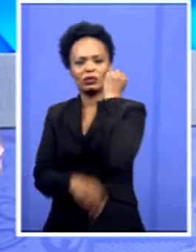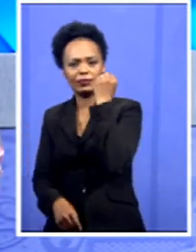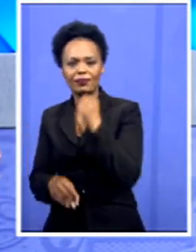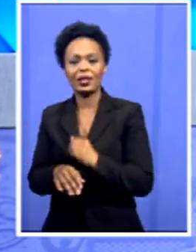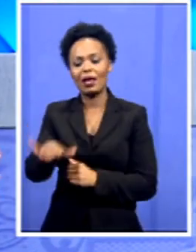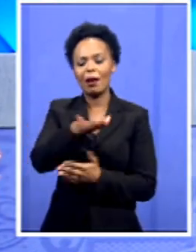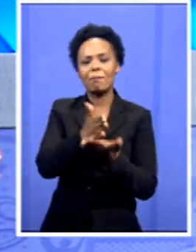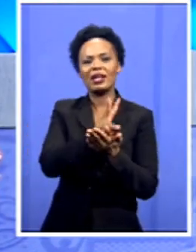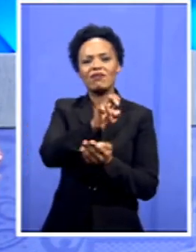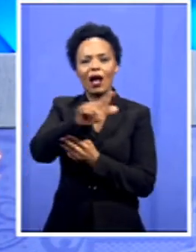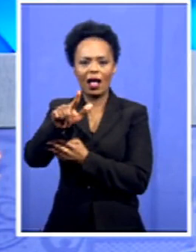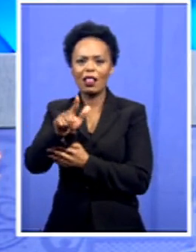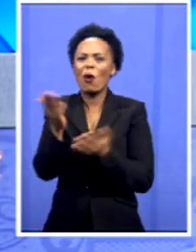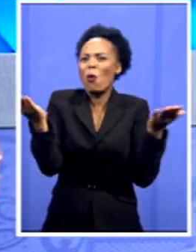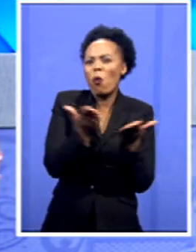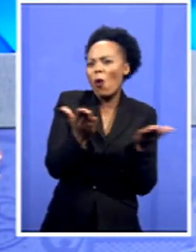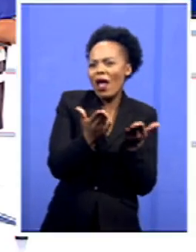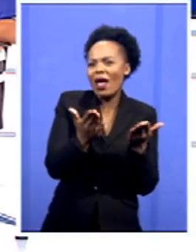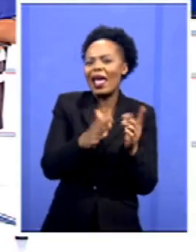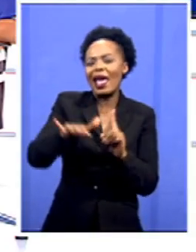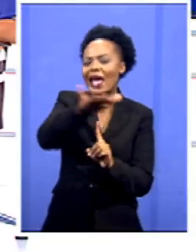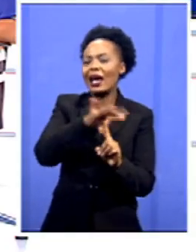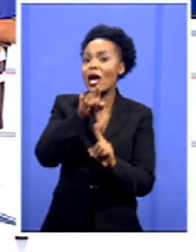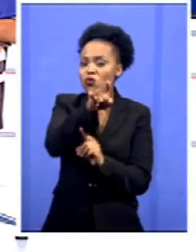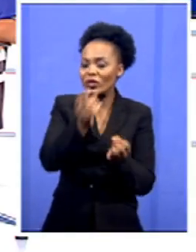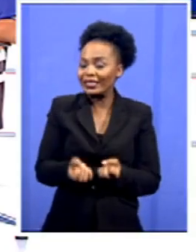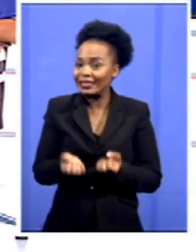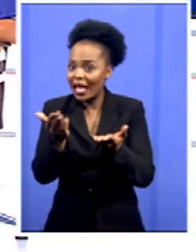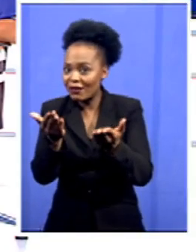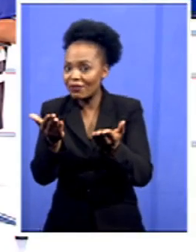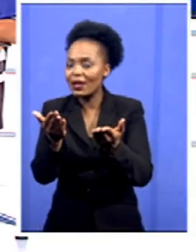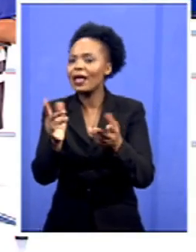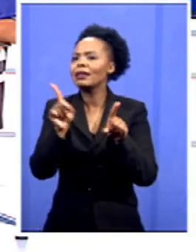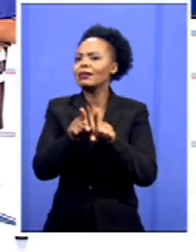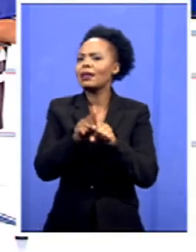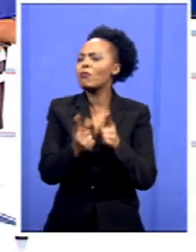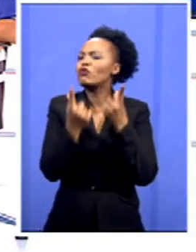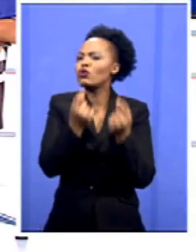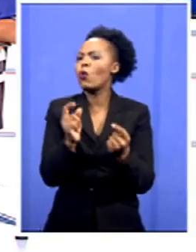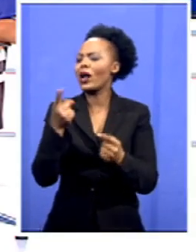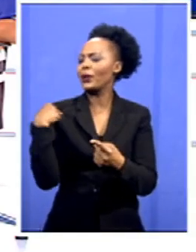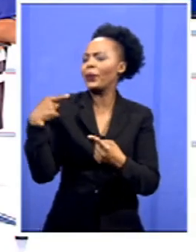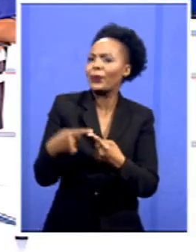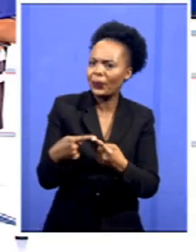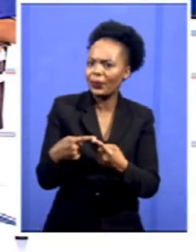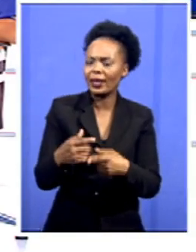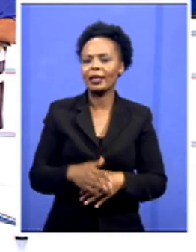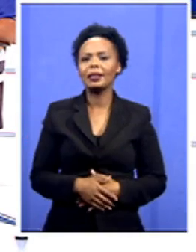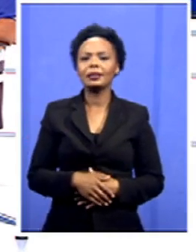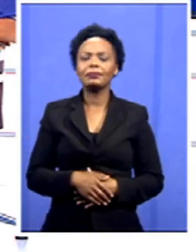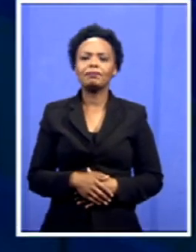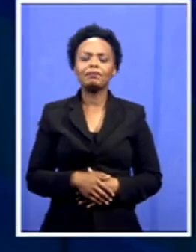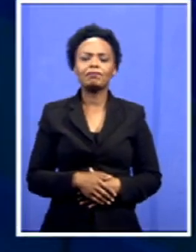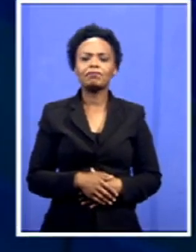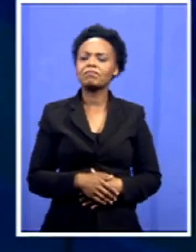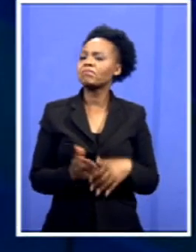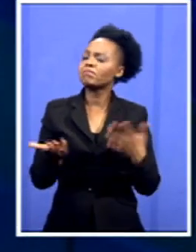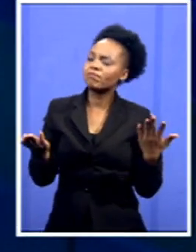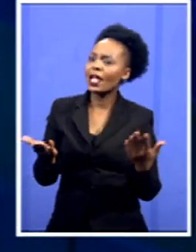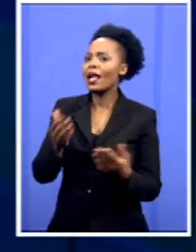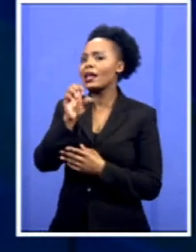it is in the main, in which areas of service delivery, and what has been done so far about that. Look,